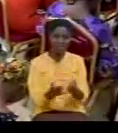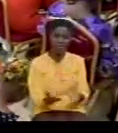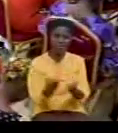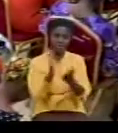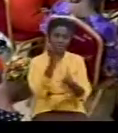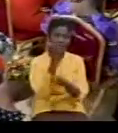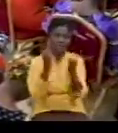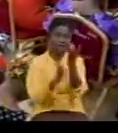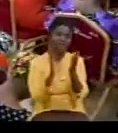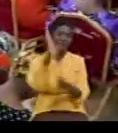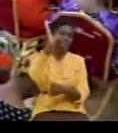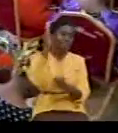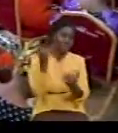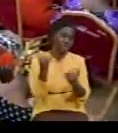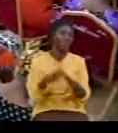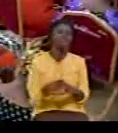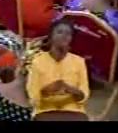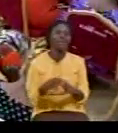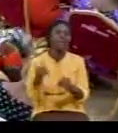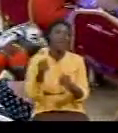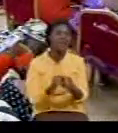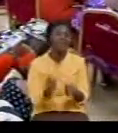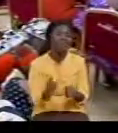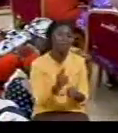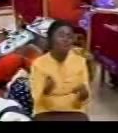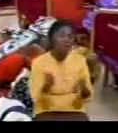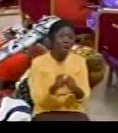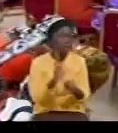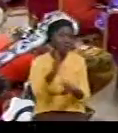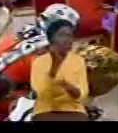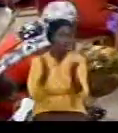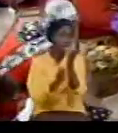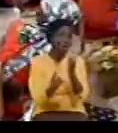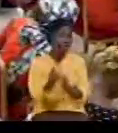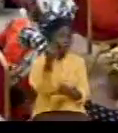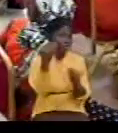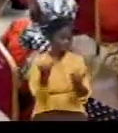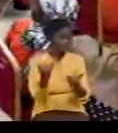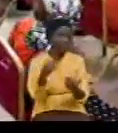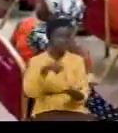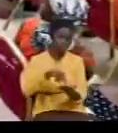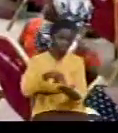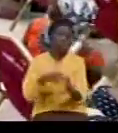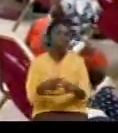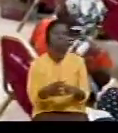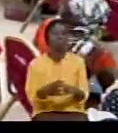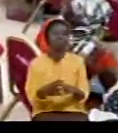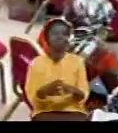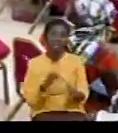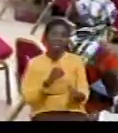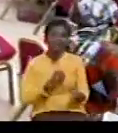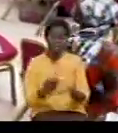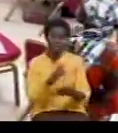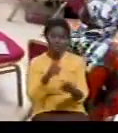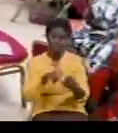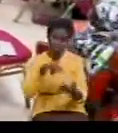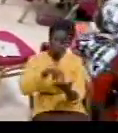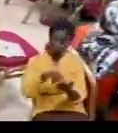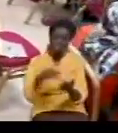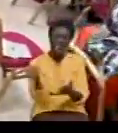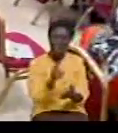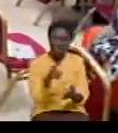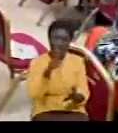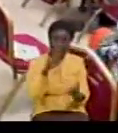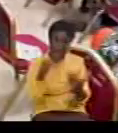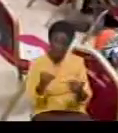Now, everyone, as you are raising up your hand, I want you to stand up. Stand up wherever you are. You